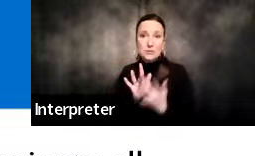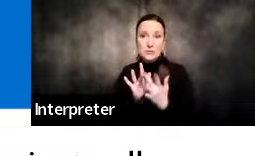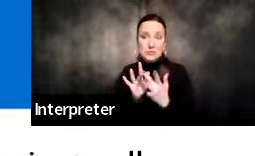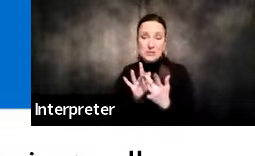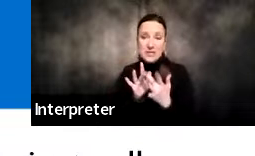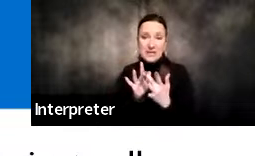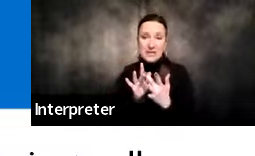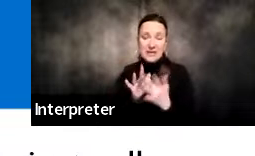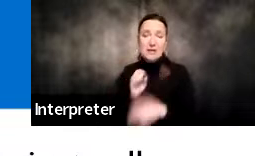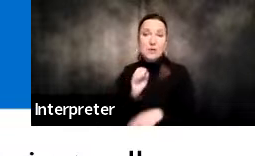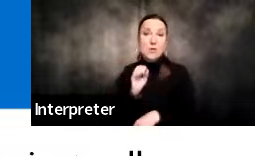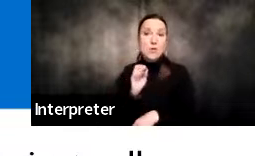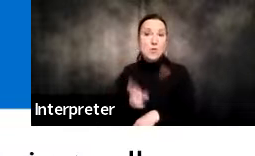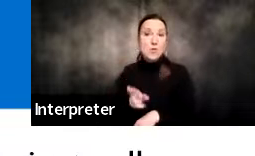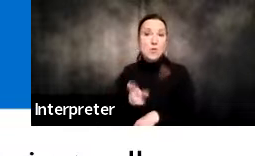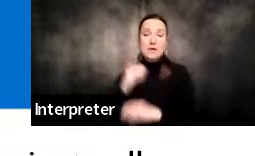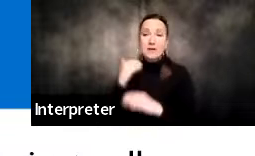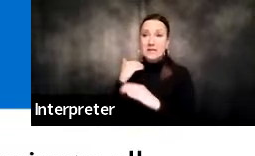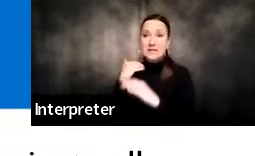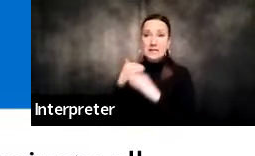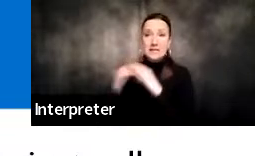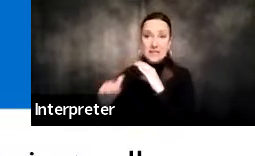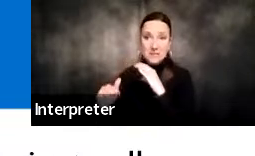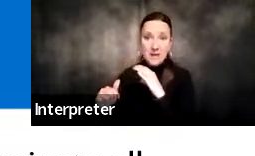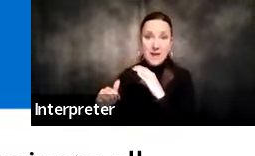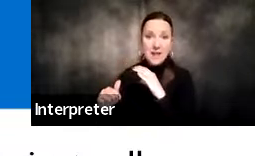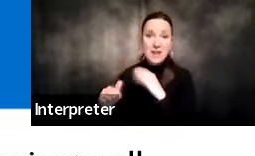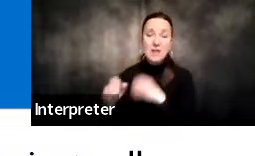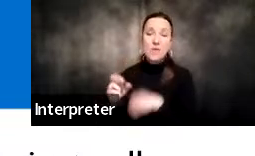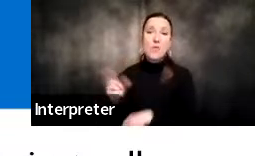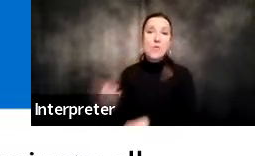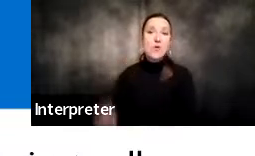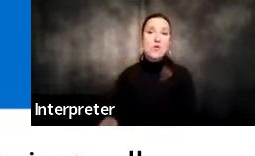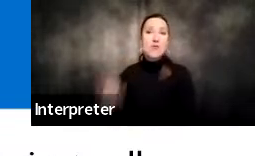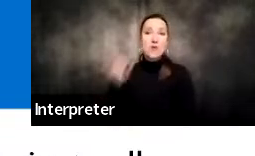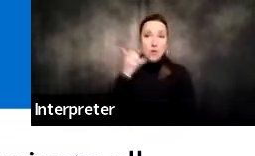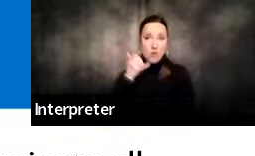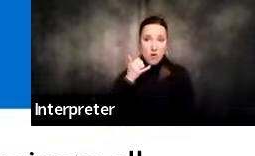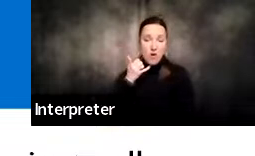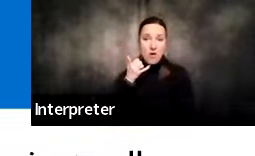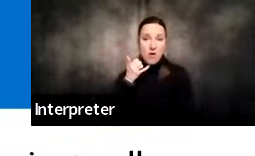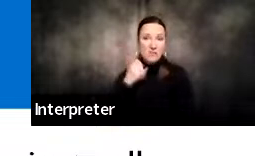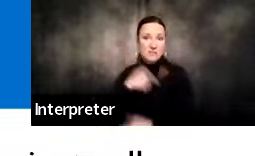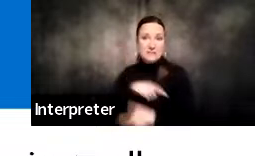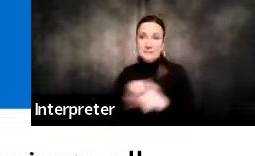reach out to our email, lead@DCWater, or call our lead line at